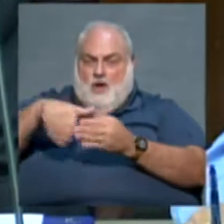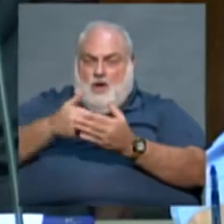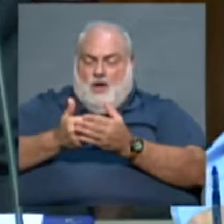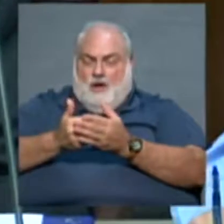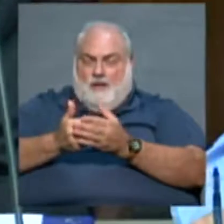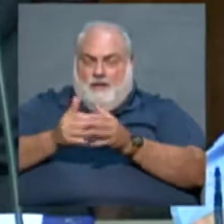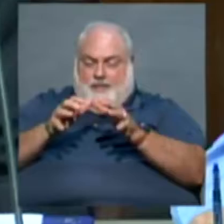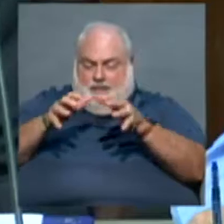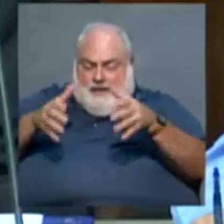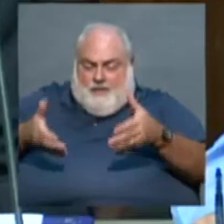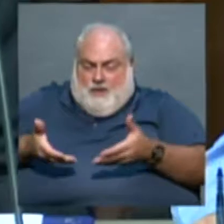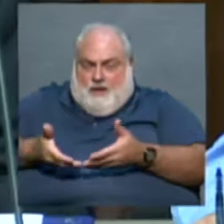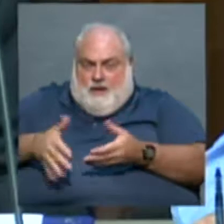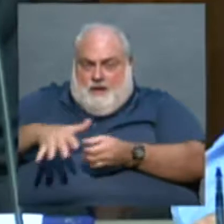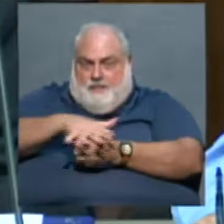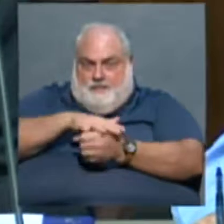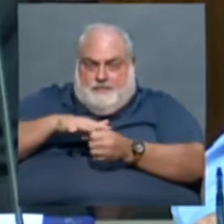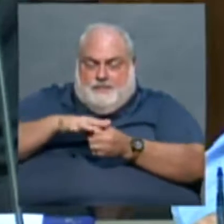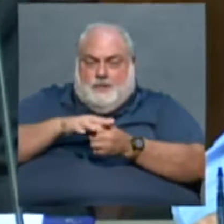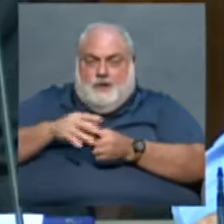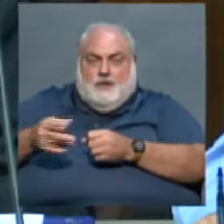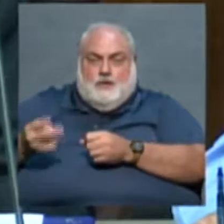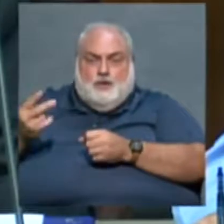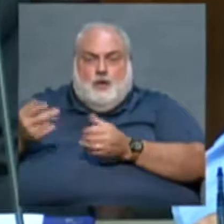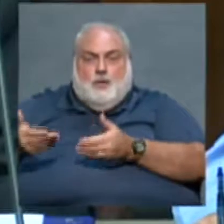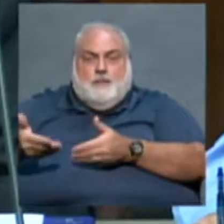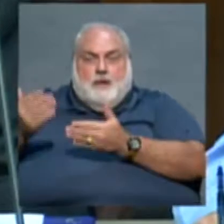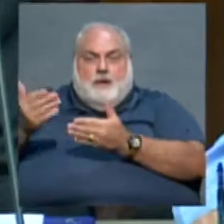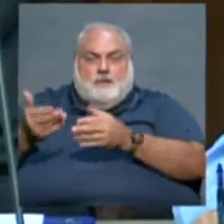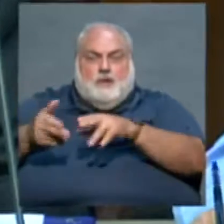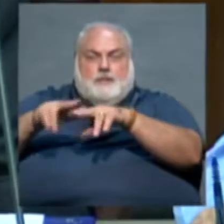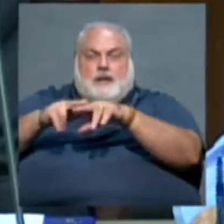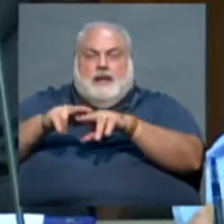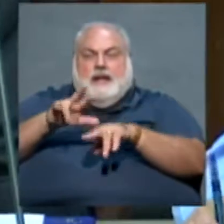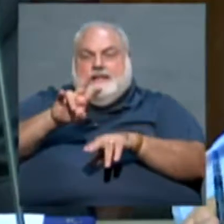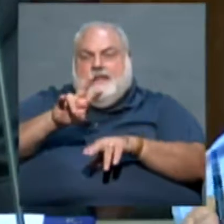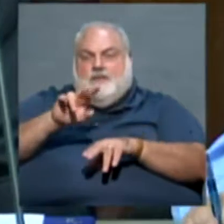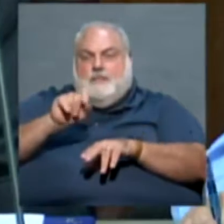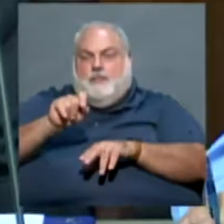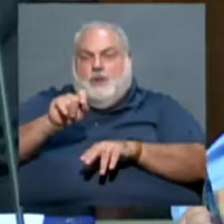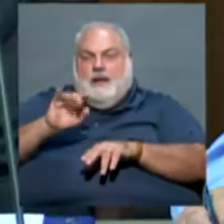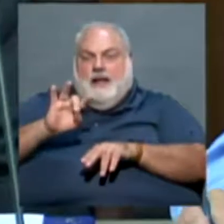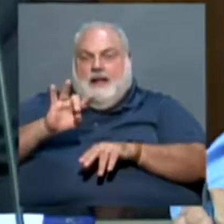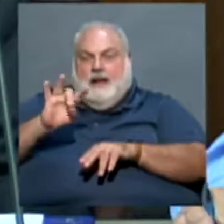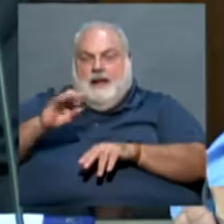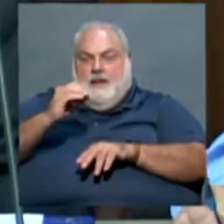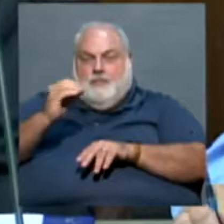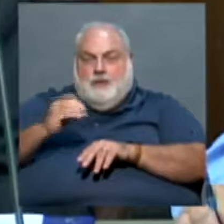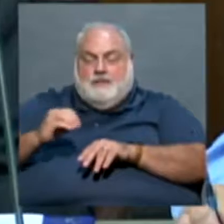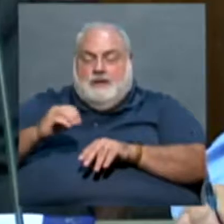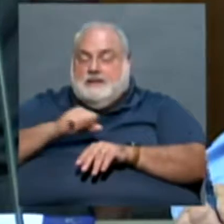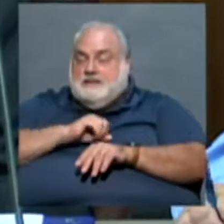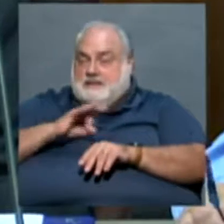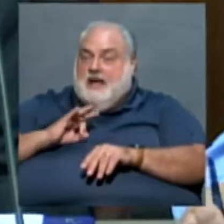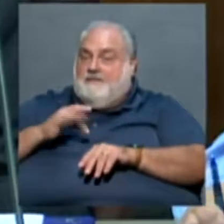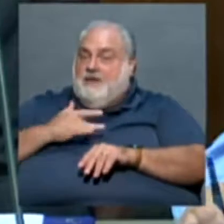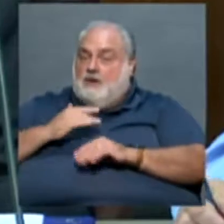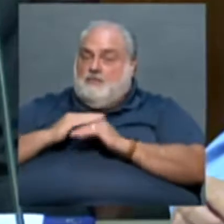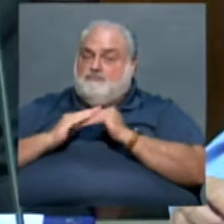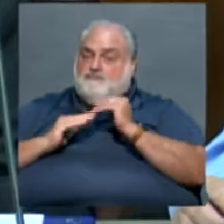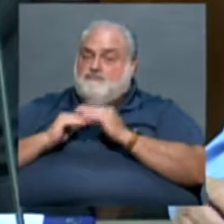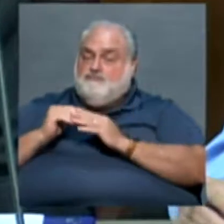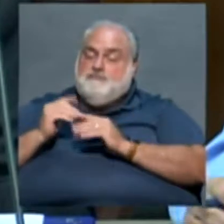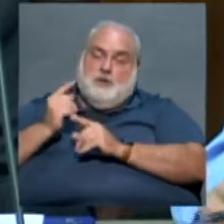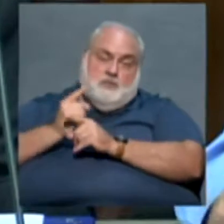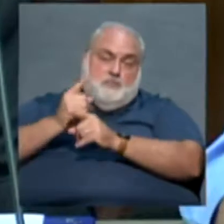neighborhood. The 2 lots proposed for R4 would raise that ratio to 7.88%. Staff feels this is a very minimal